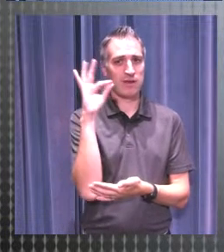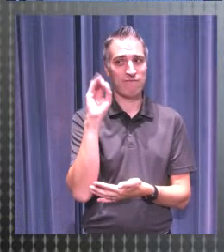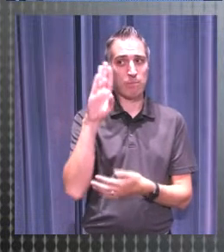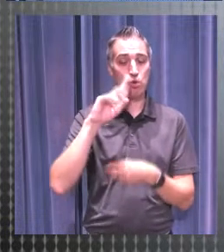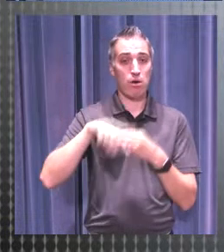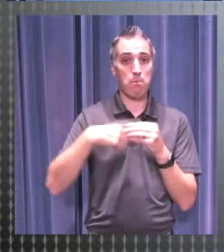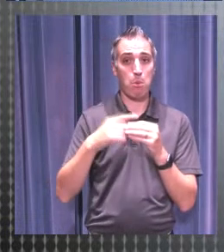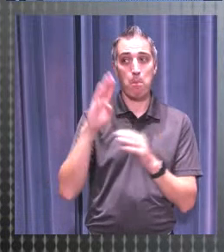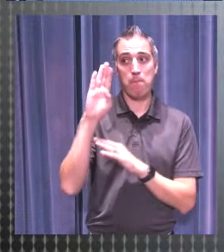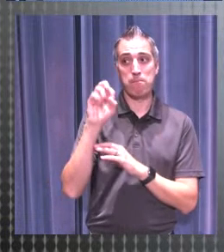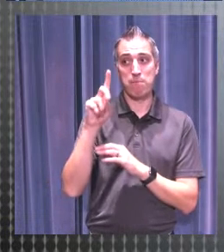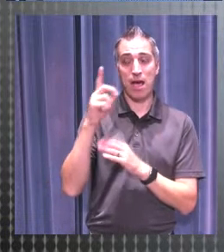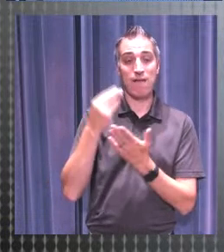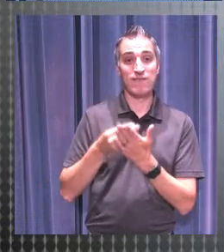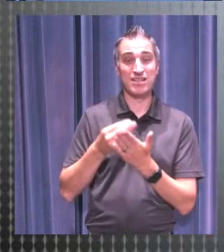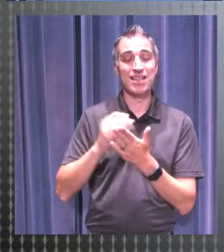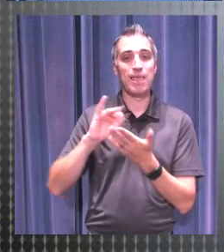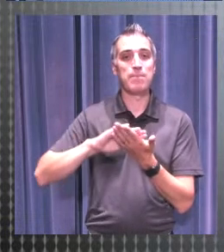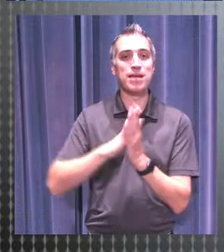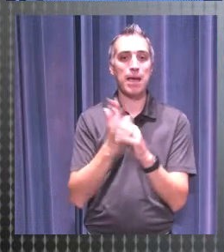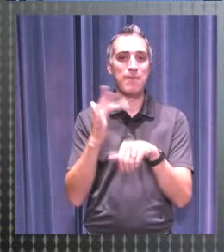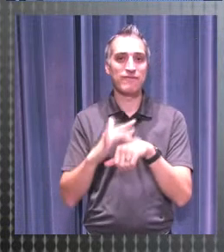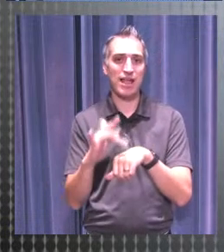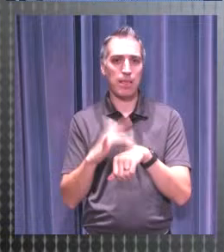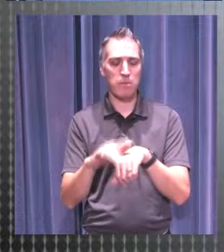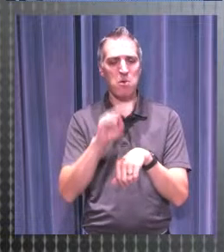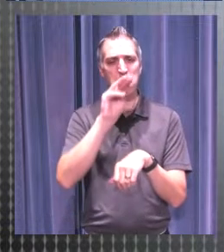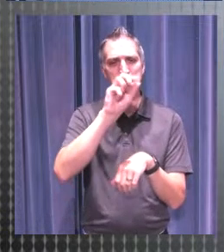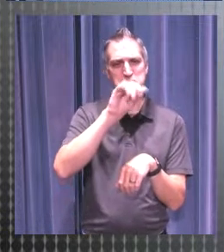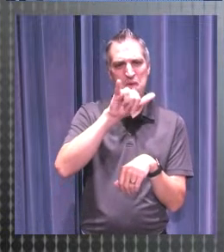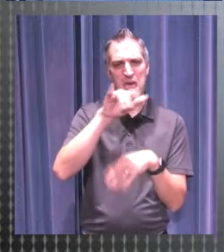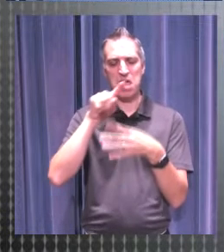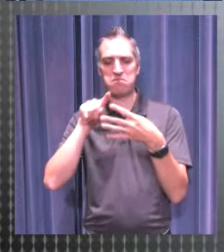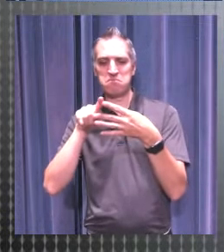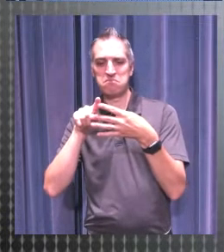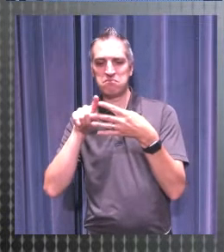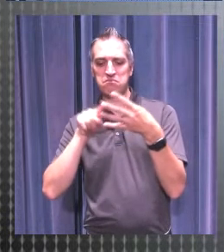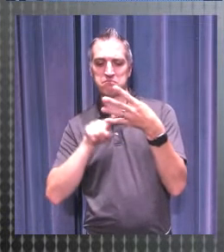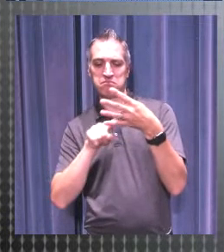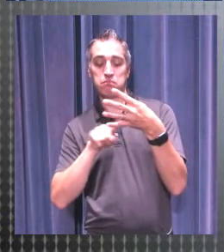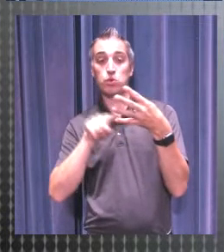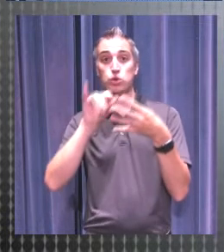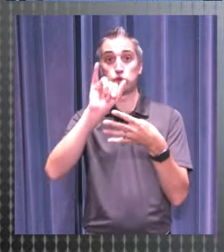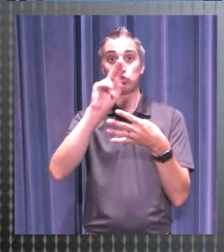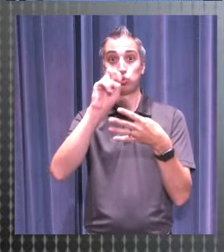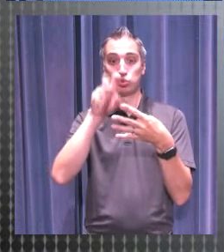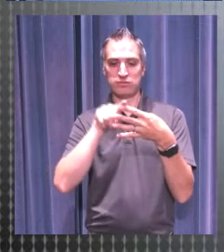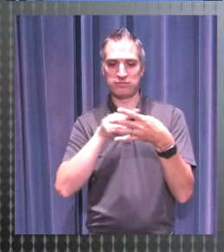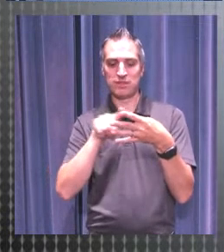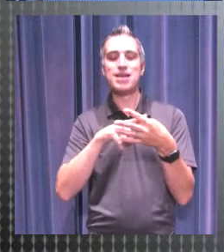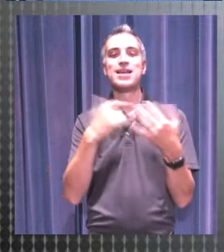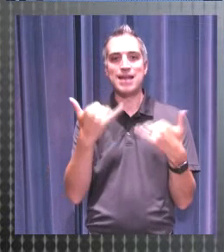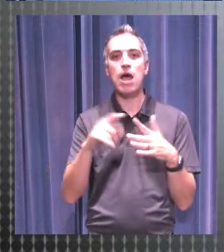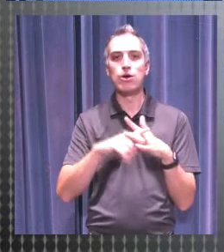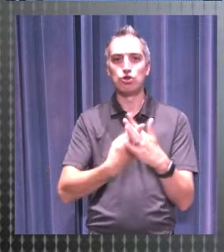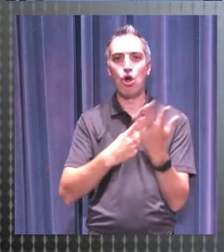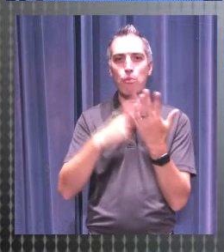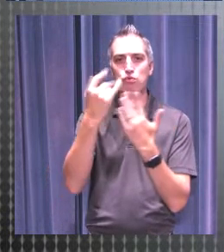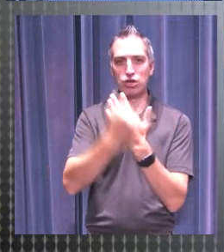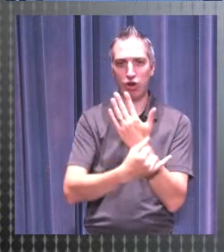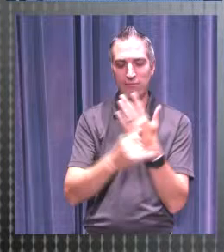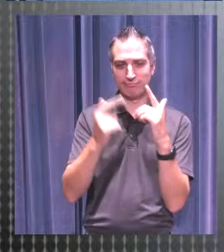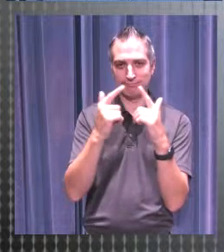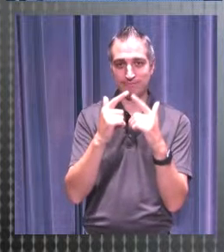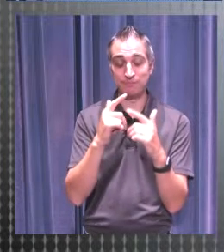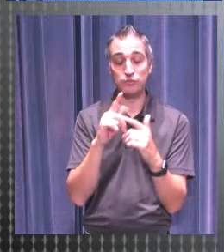funds, those funds became available at the end of May, early June, and we are now in the beginning phases of starting those projects. It's